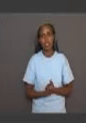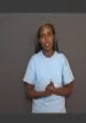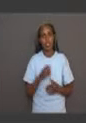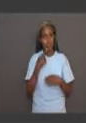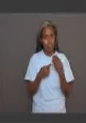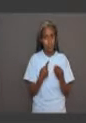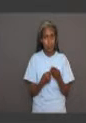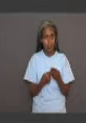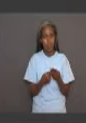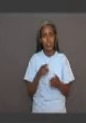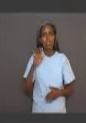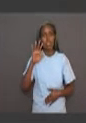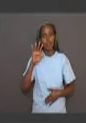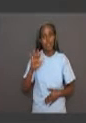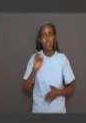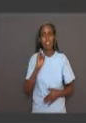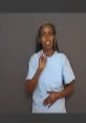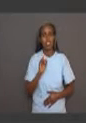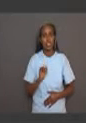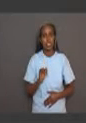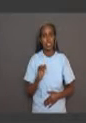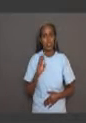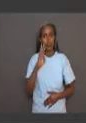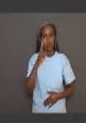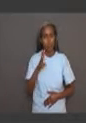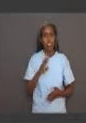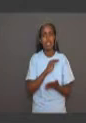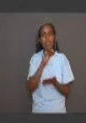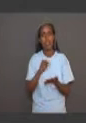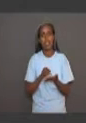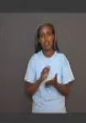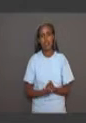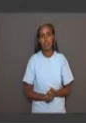so the 5th integer will be the median.